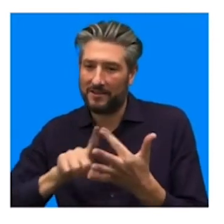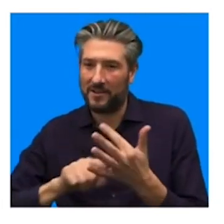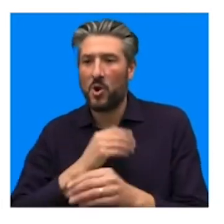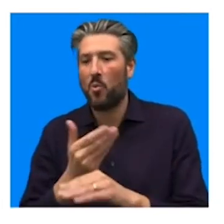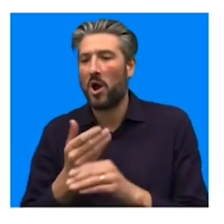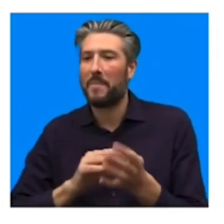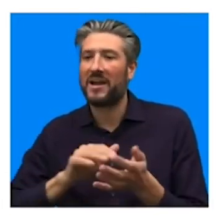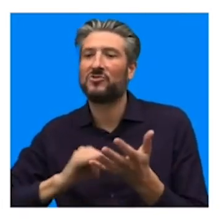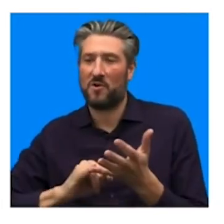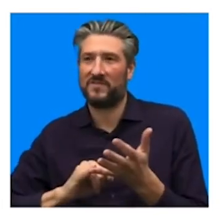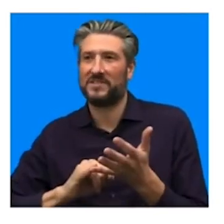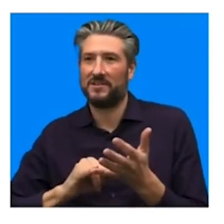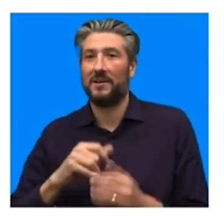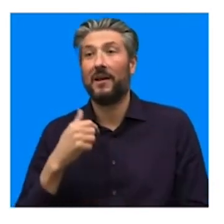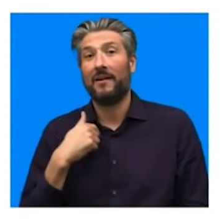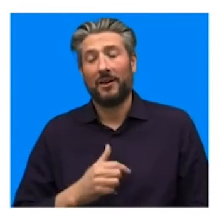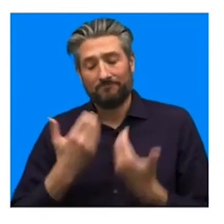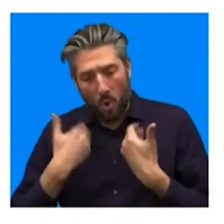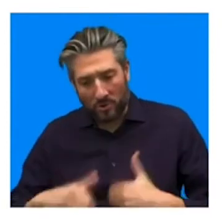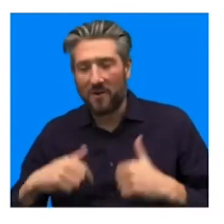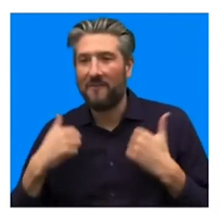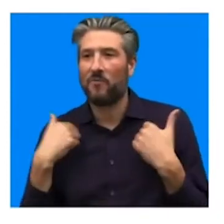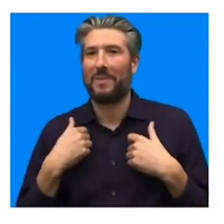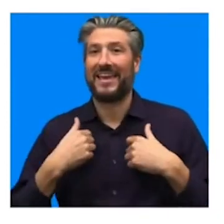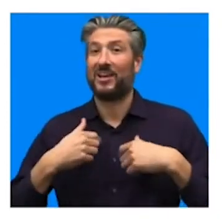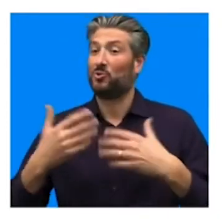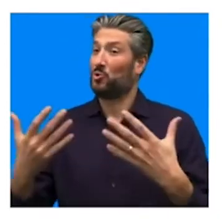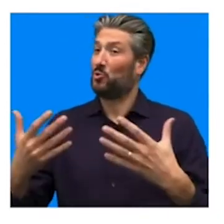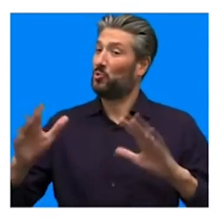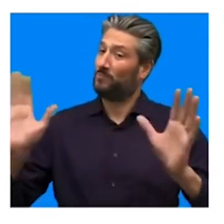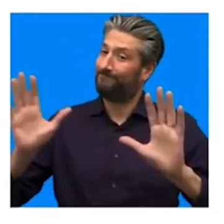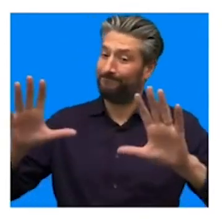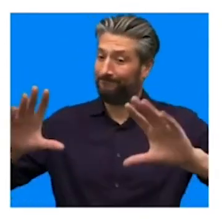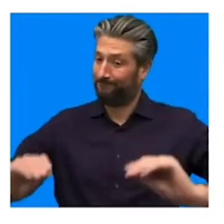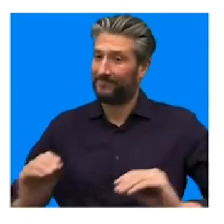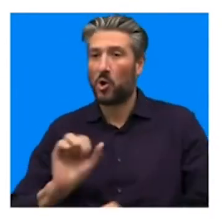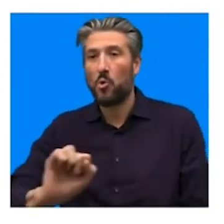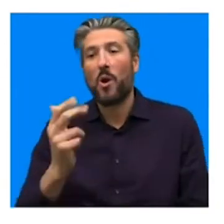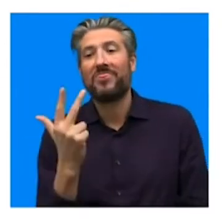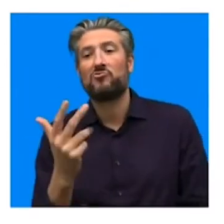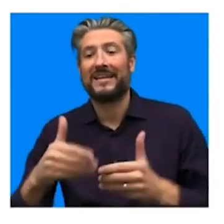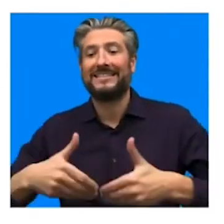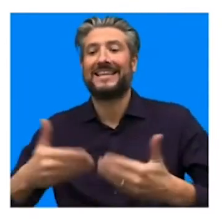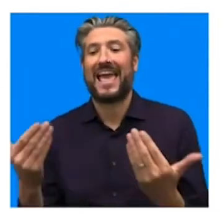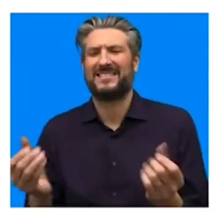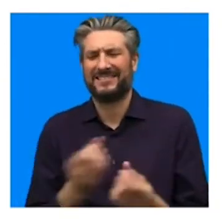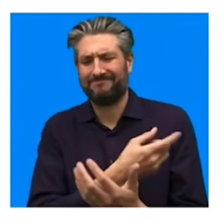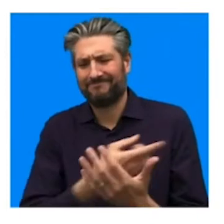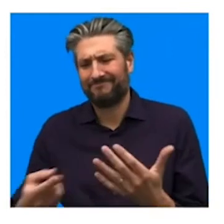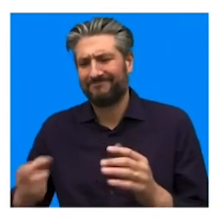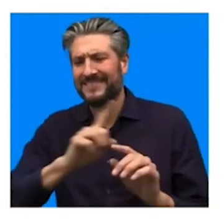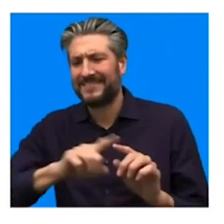due honour to close you out of an amazing 3 days of so many different topics,